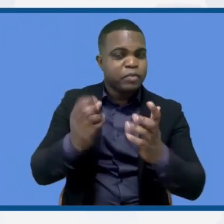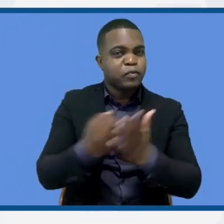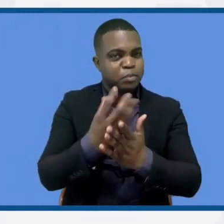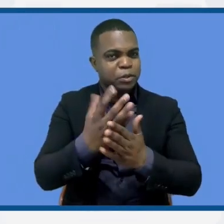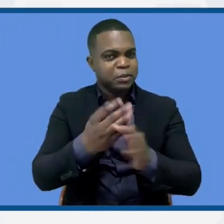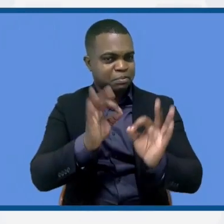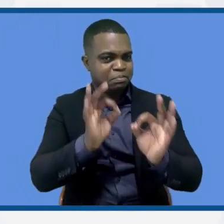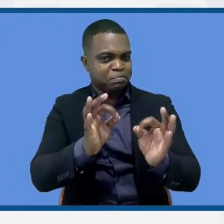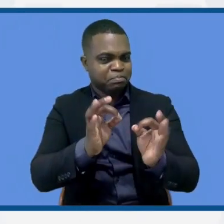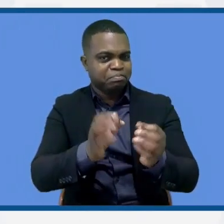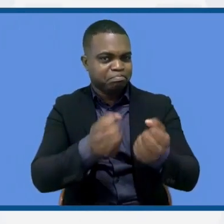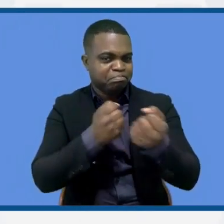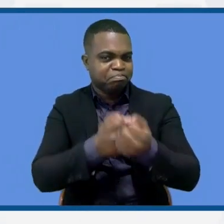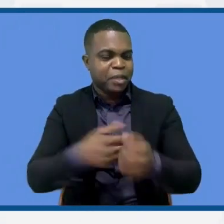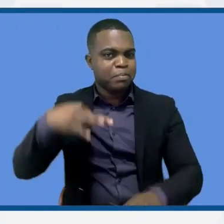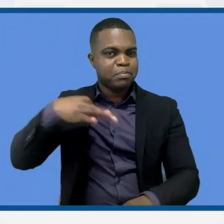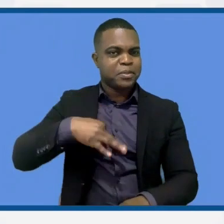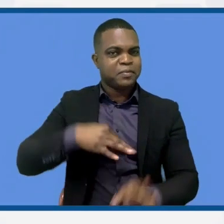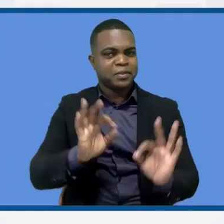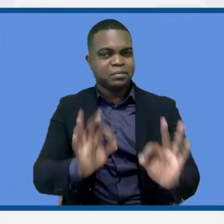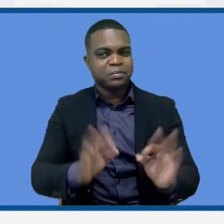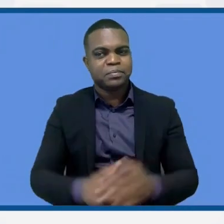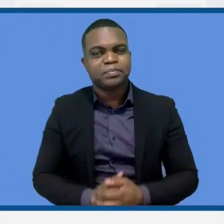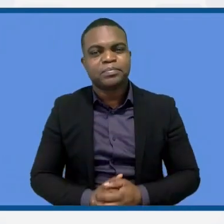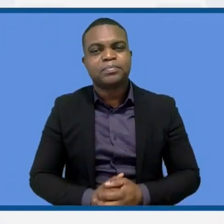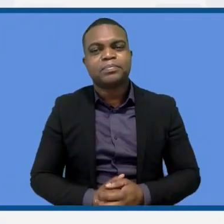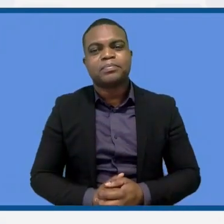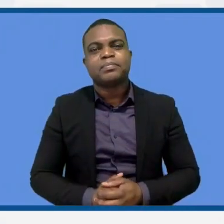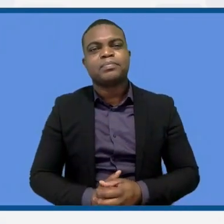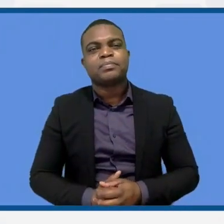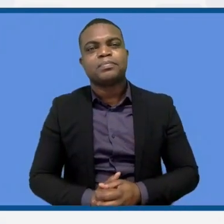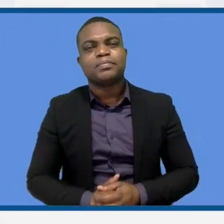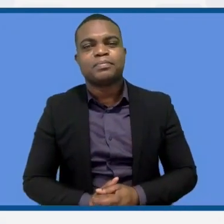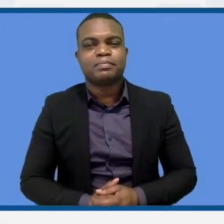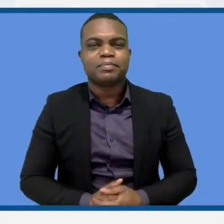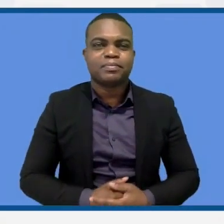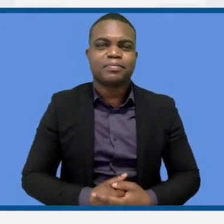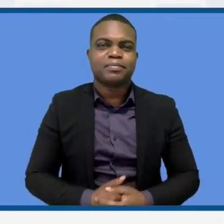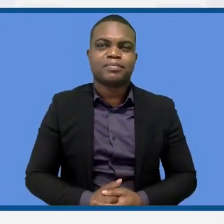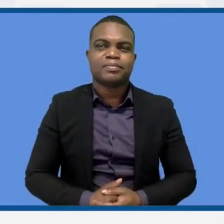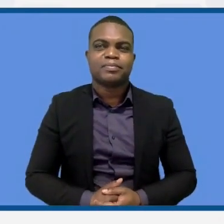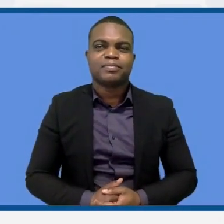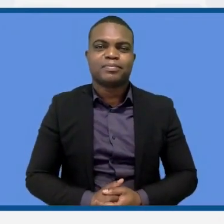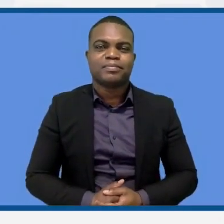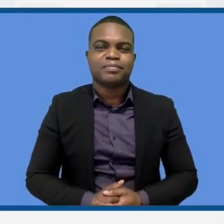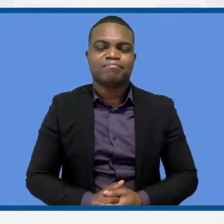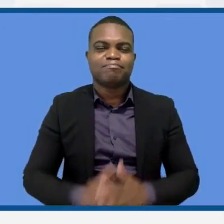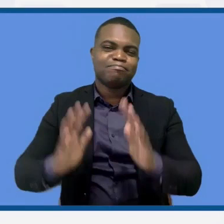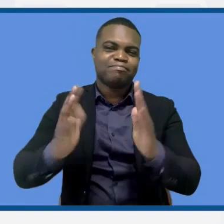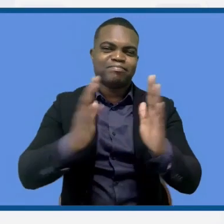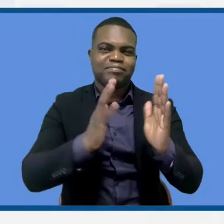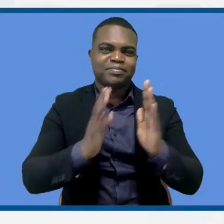Vale, no. Muchas gracias, profesor Omar Darío. Es en realidad un reto.